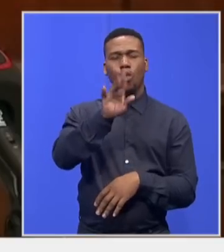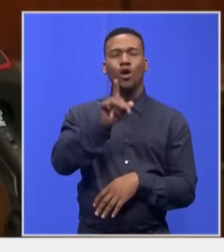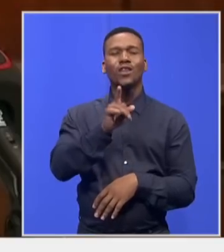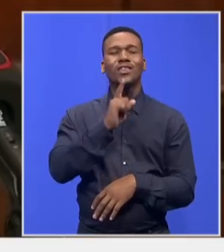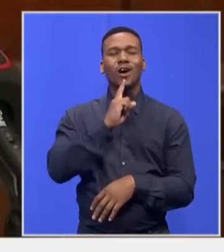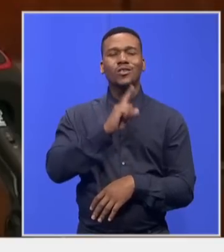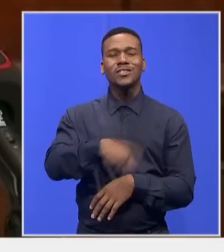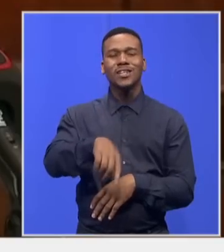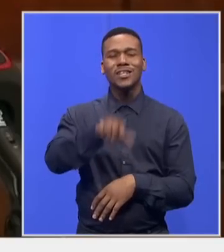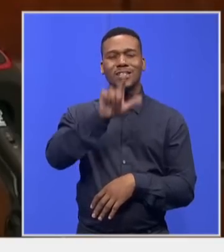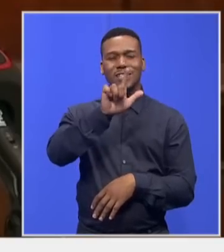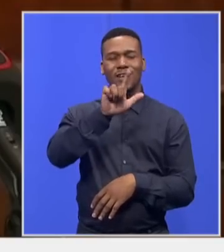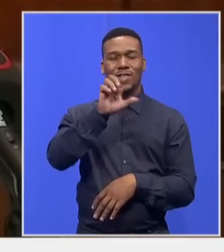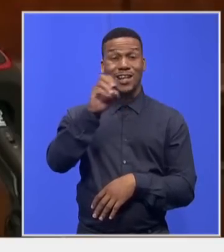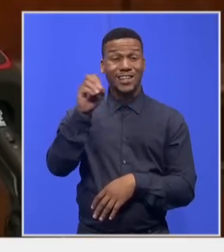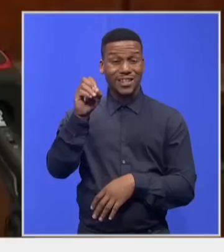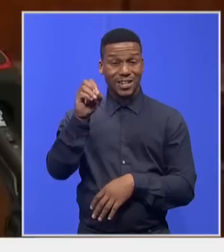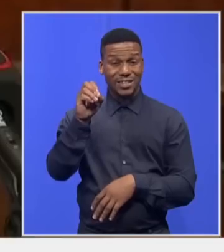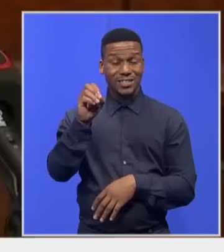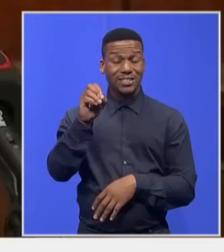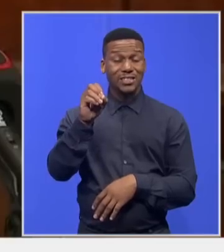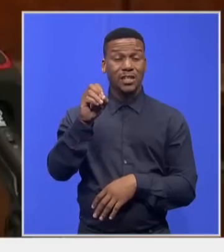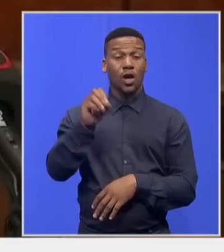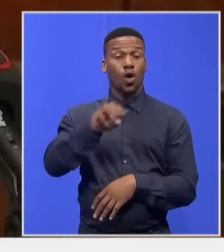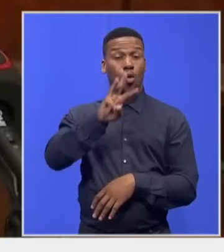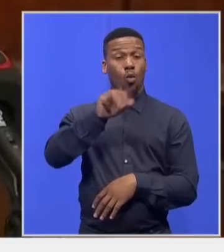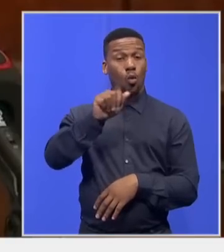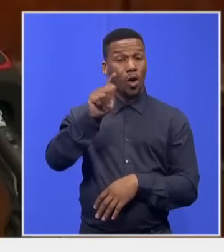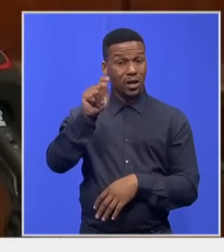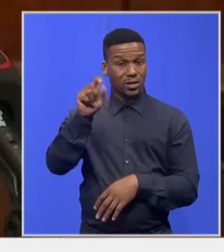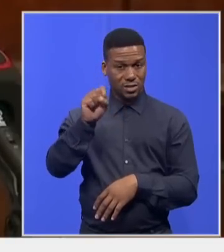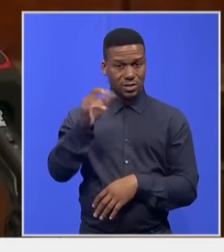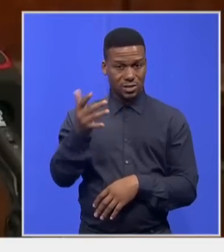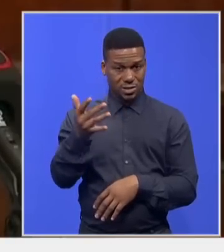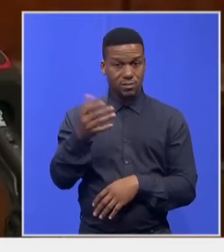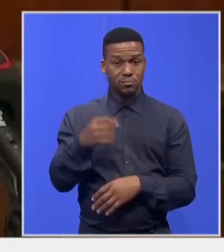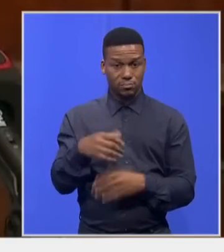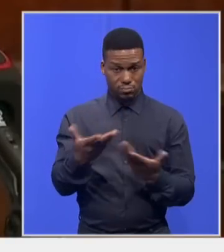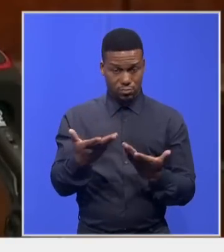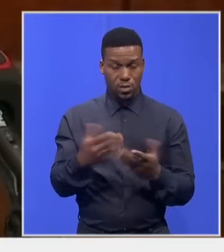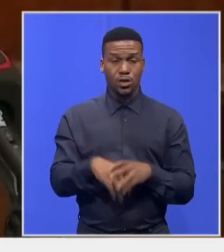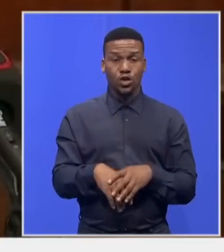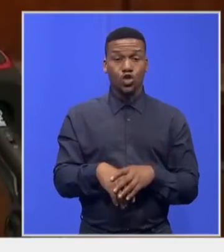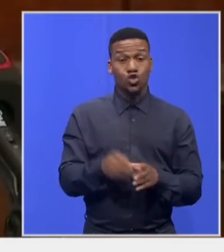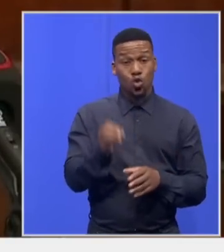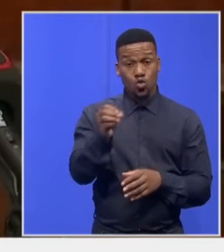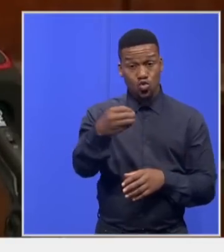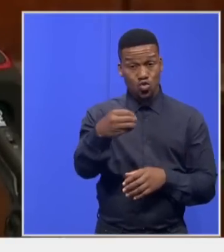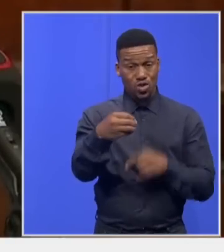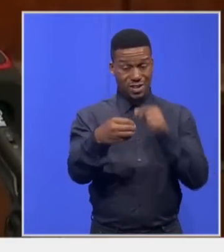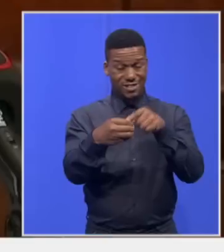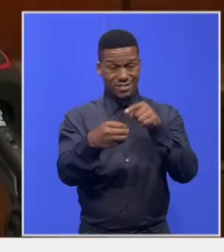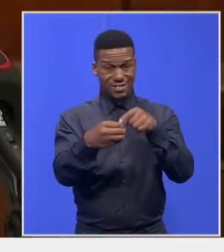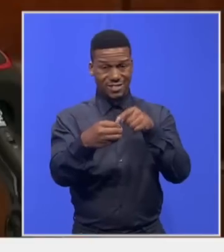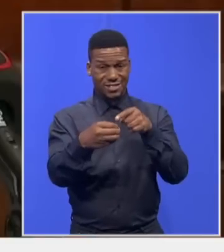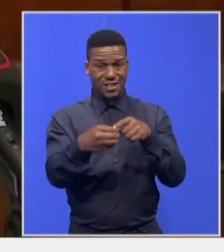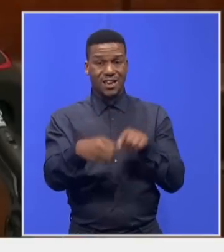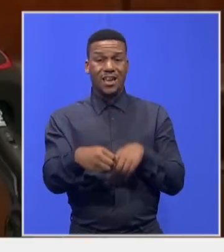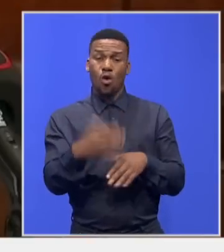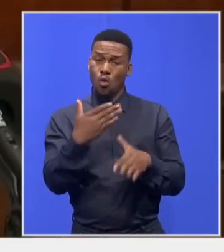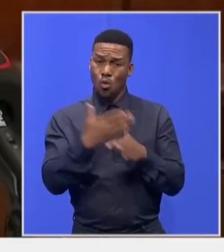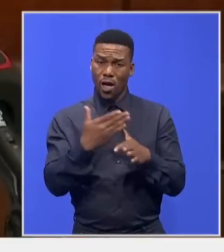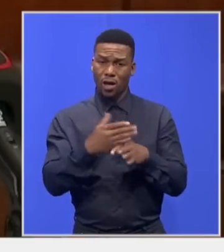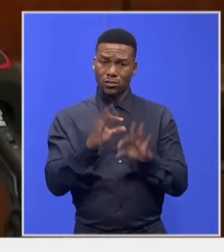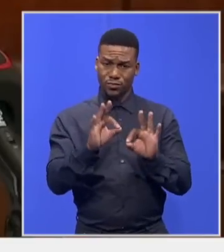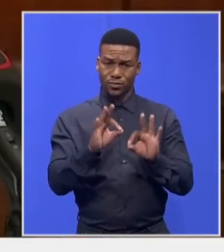4,764 megawatts. So the units are operating, barring one unit, which is Unit 4. And this Unit 4 had failed.